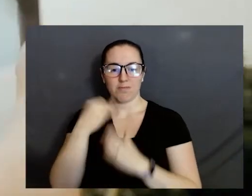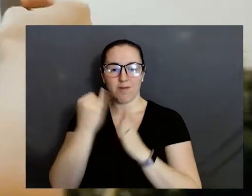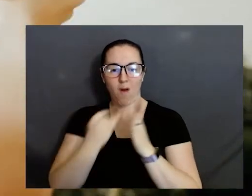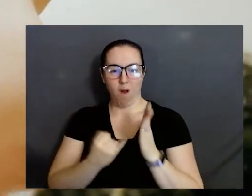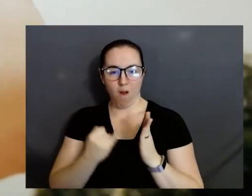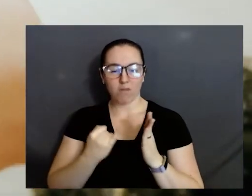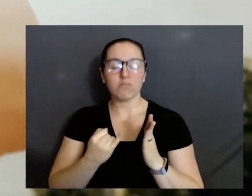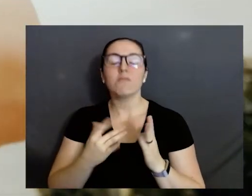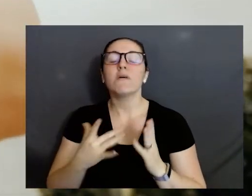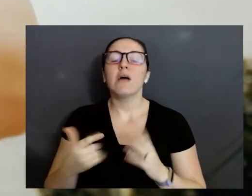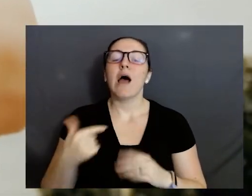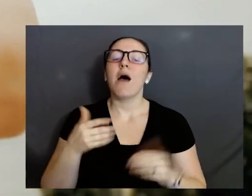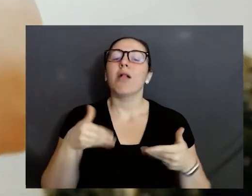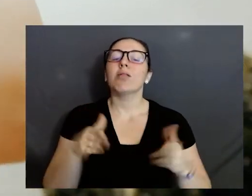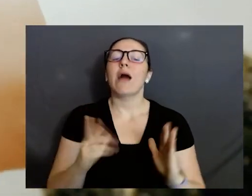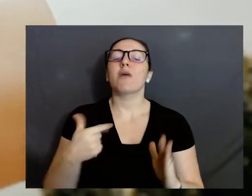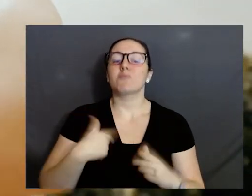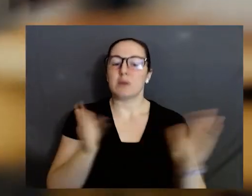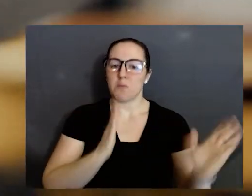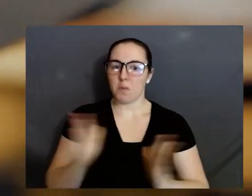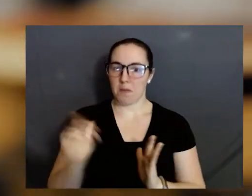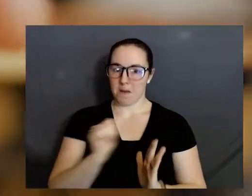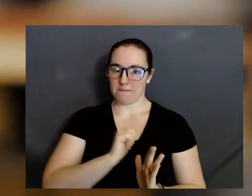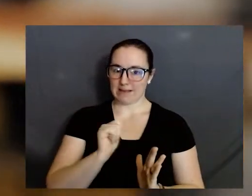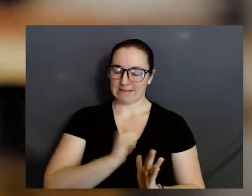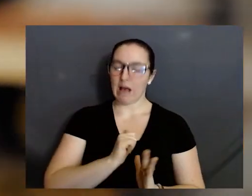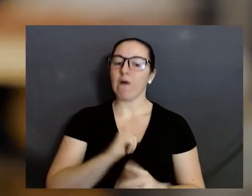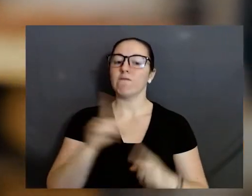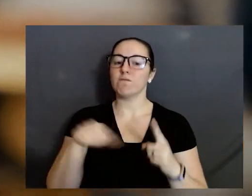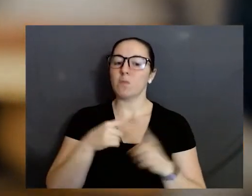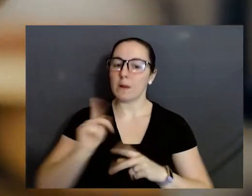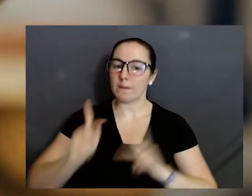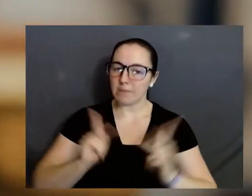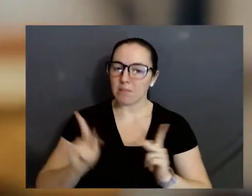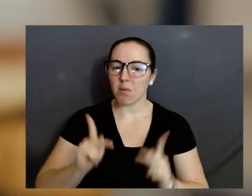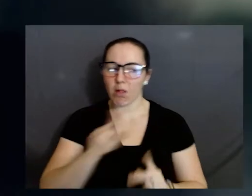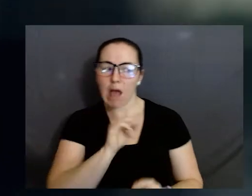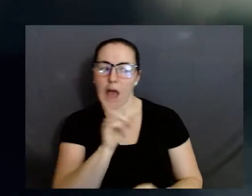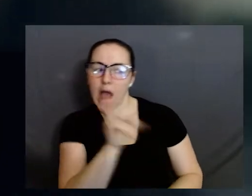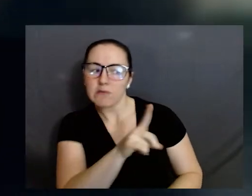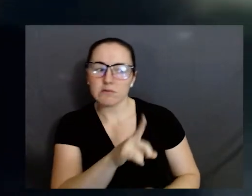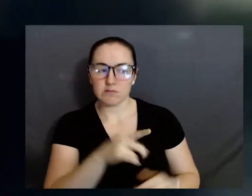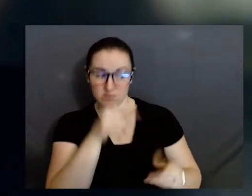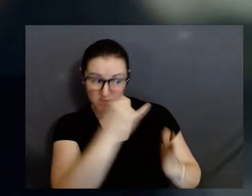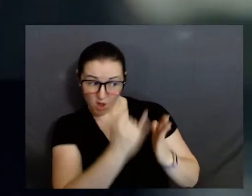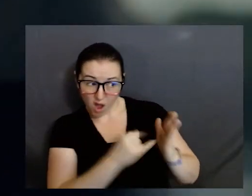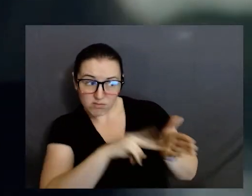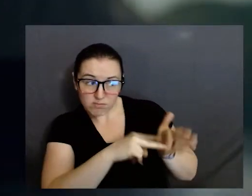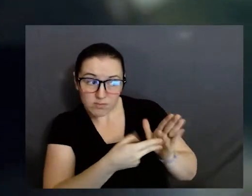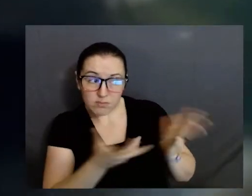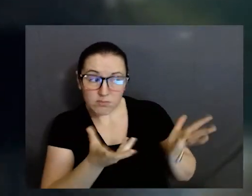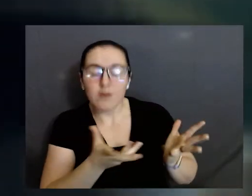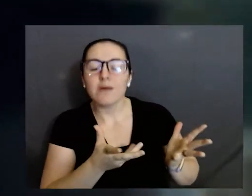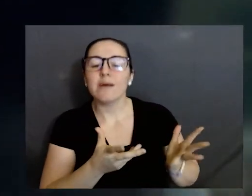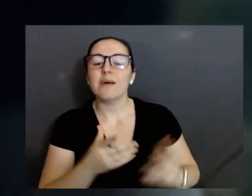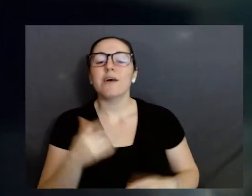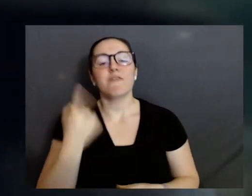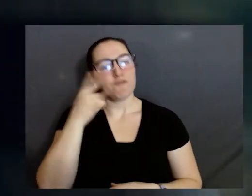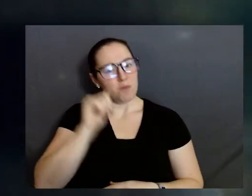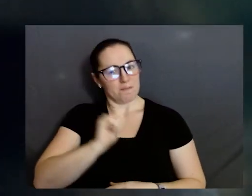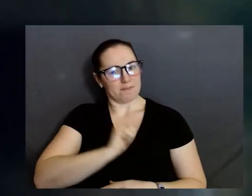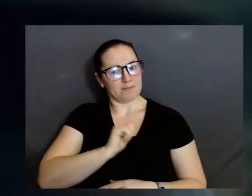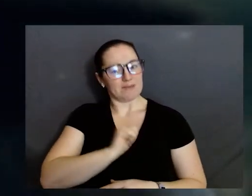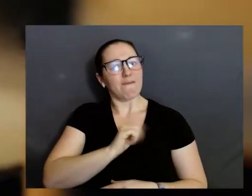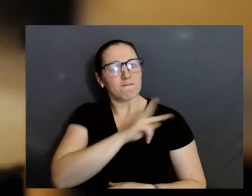artwork. That gives me time to prepare myself for when they say, "So what does this mean?"